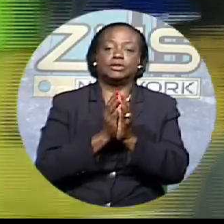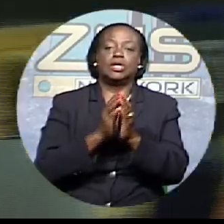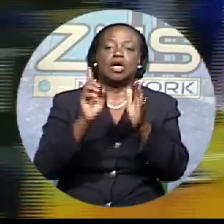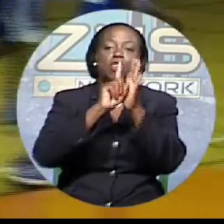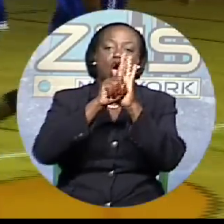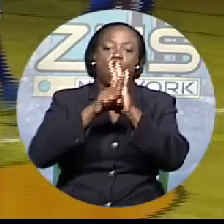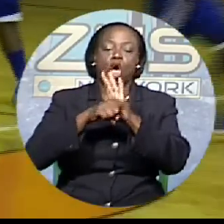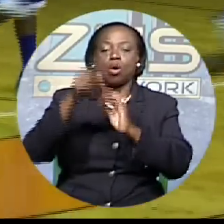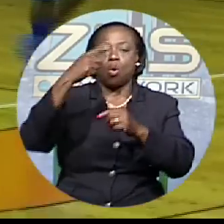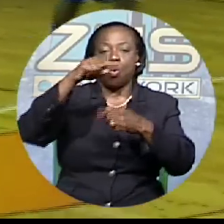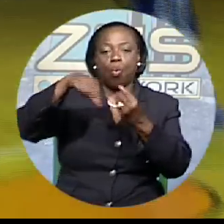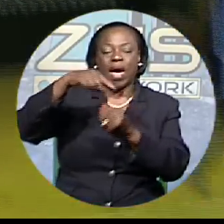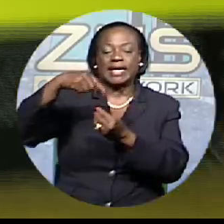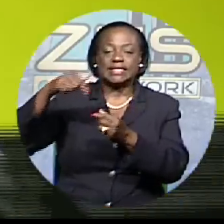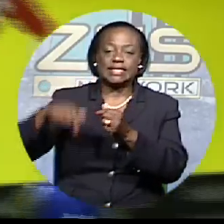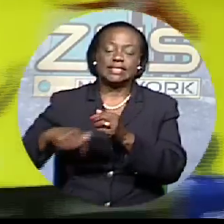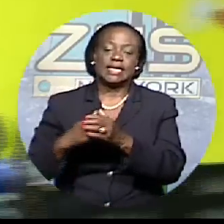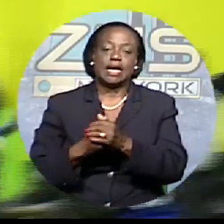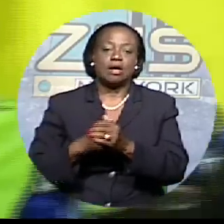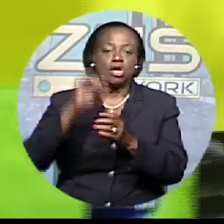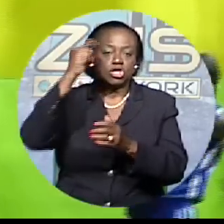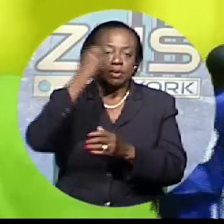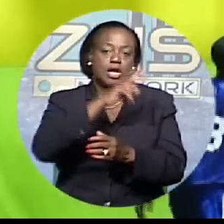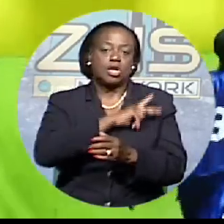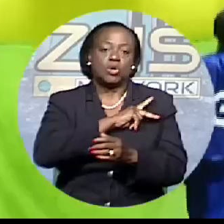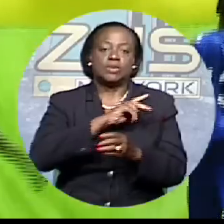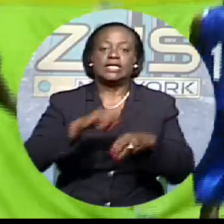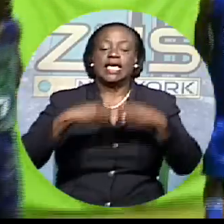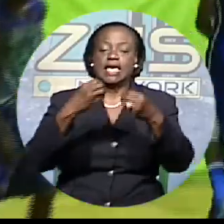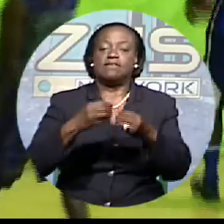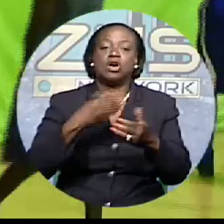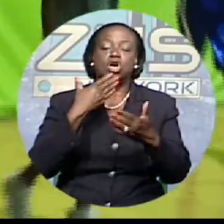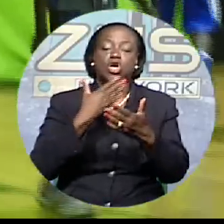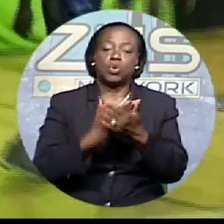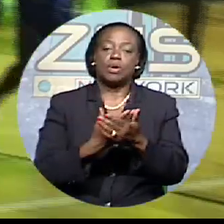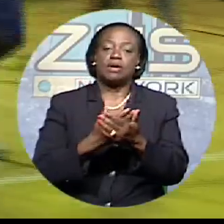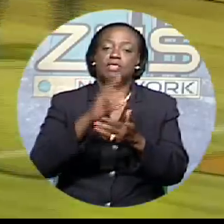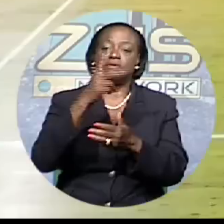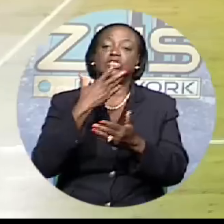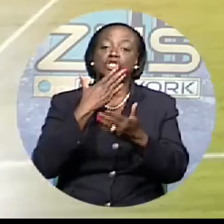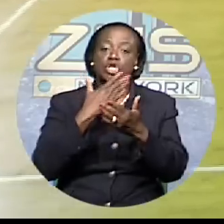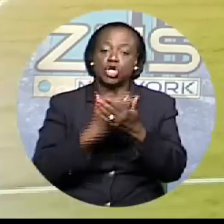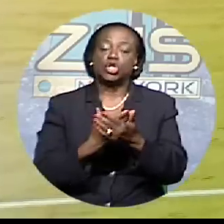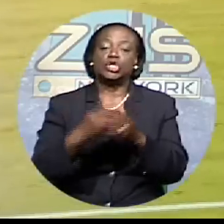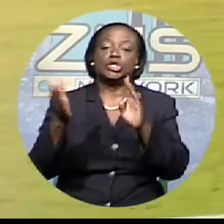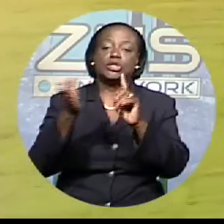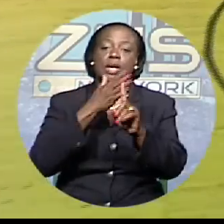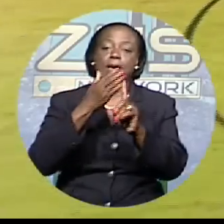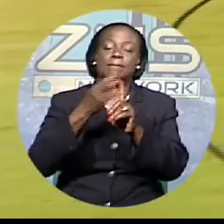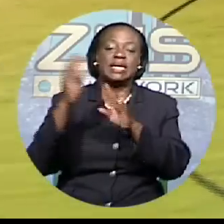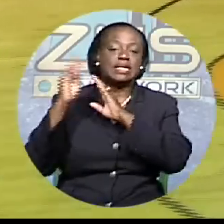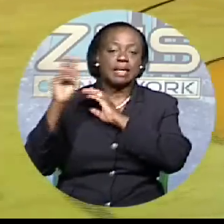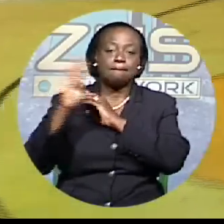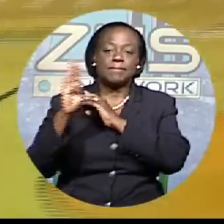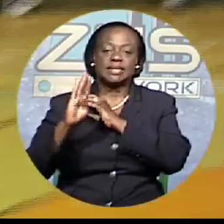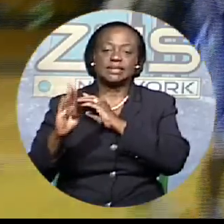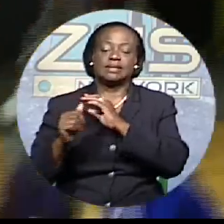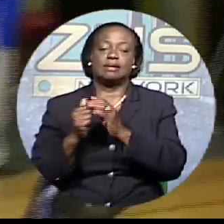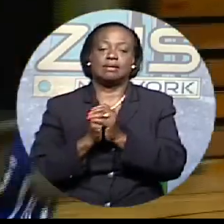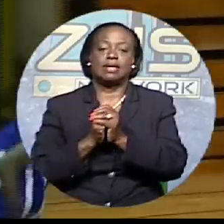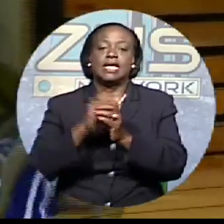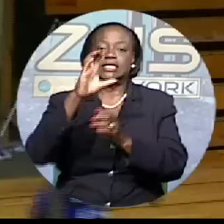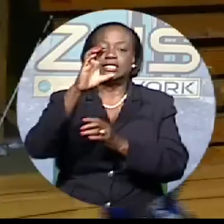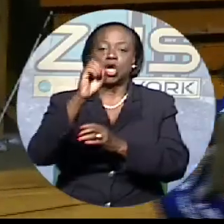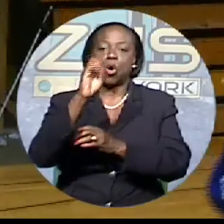on the Rockets. Jamal Knowles gets a good look, and that three is good to beat the buzzer. COB still hanging around in the